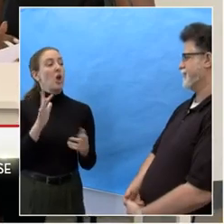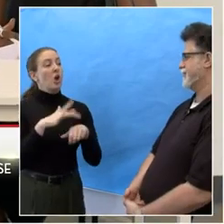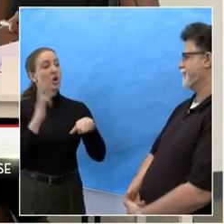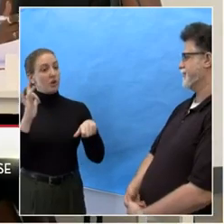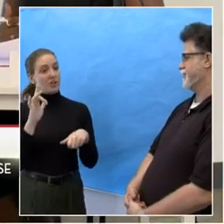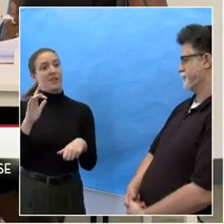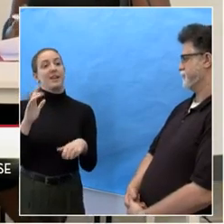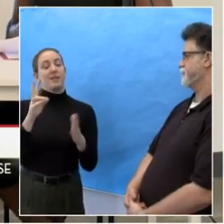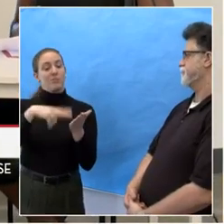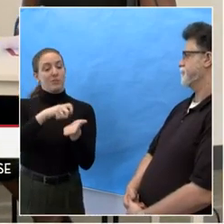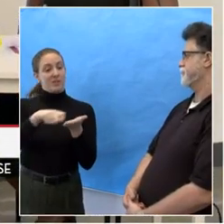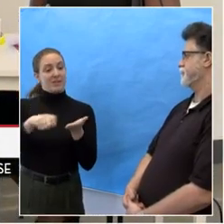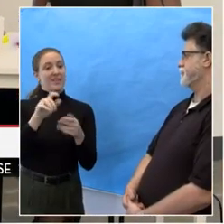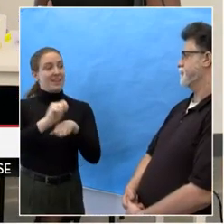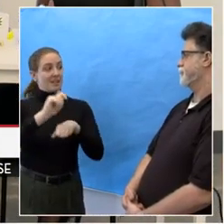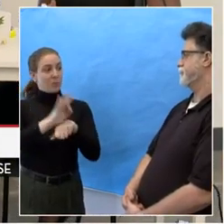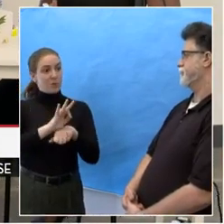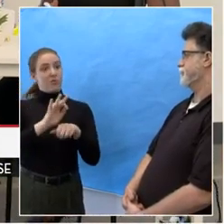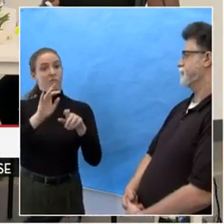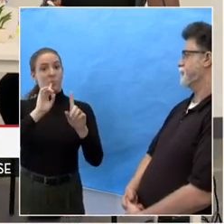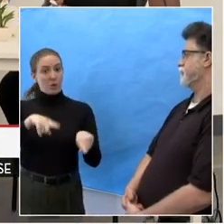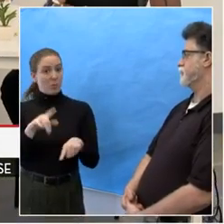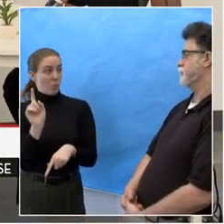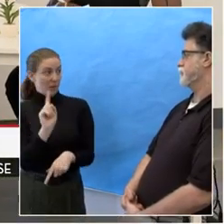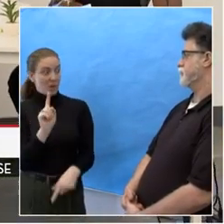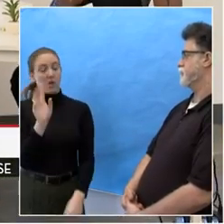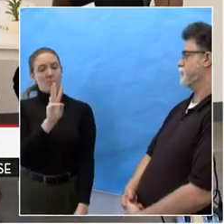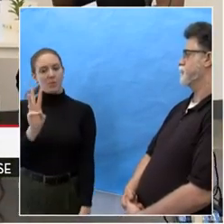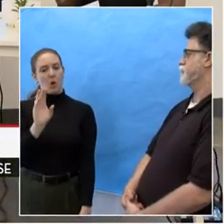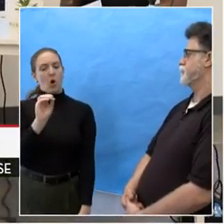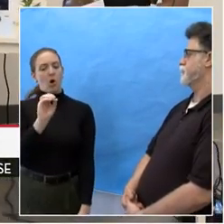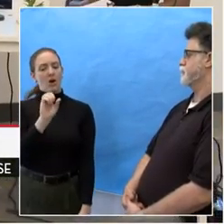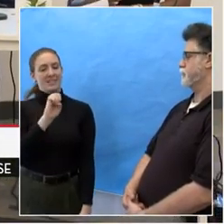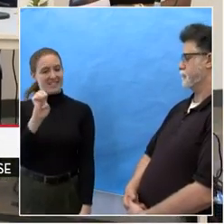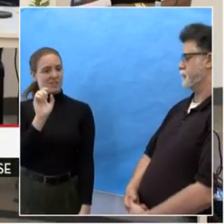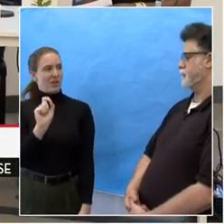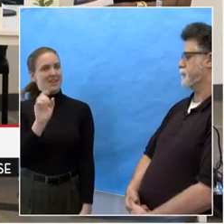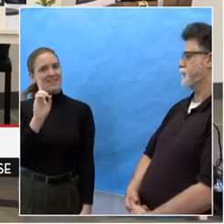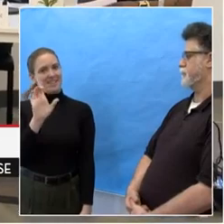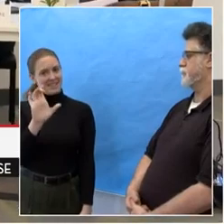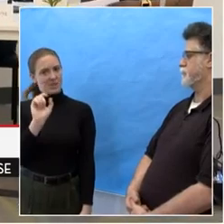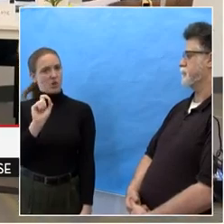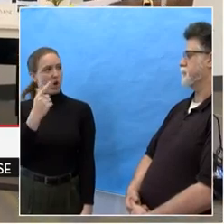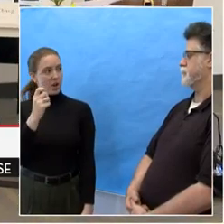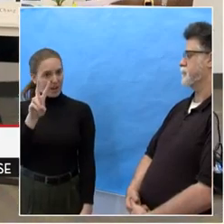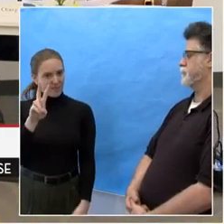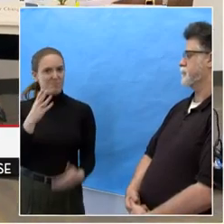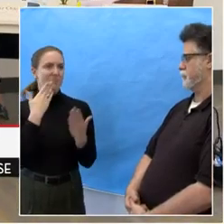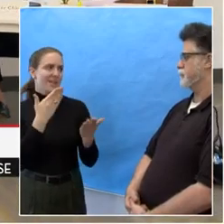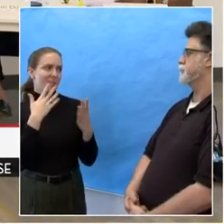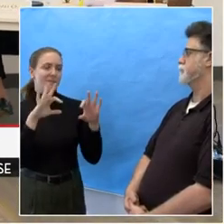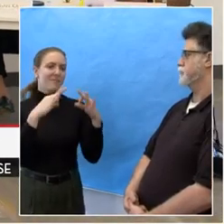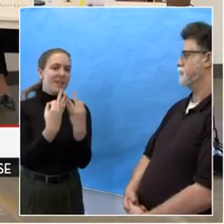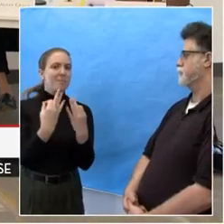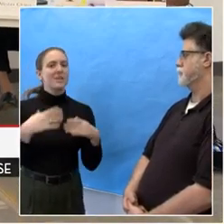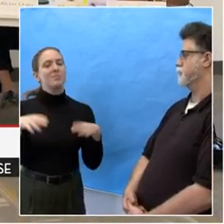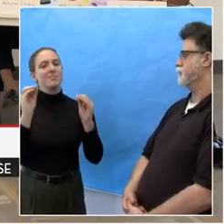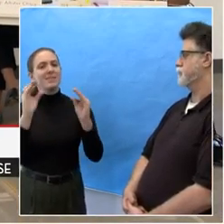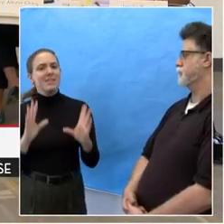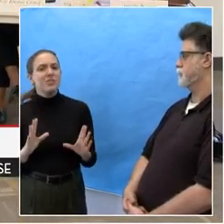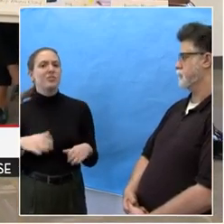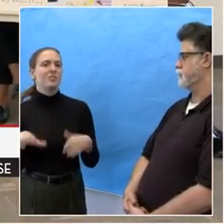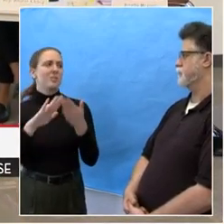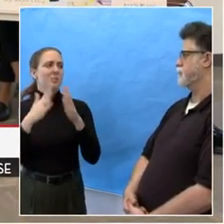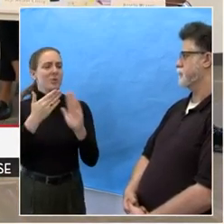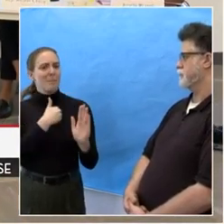report at OSSI.dc.gov. We thank all of our students, our families, educators, and community members for